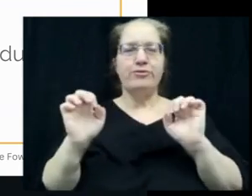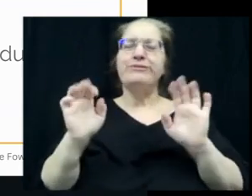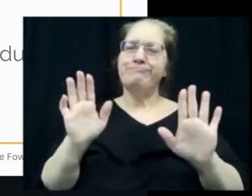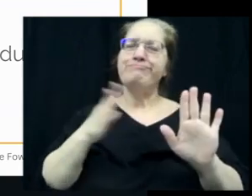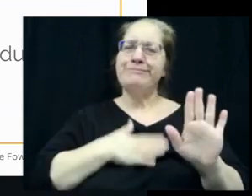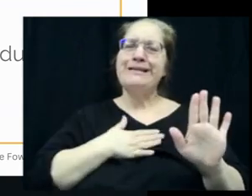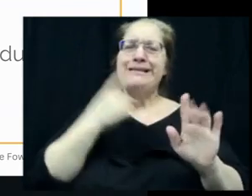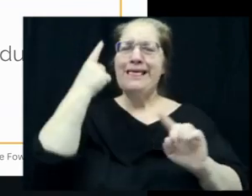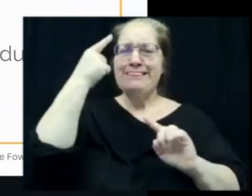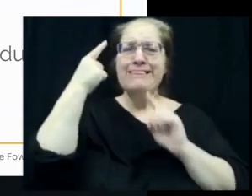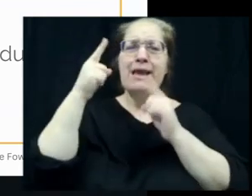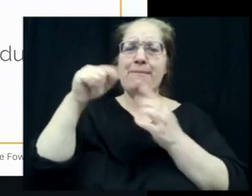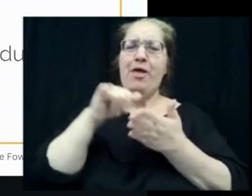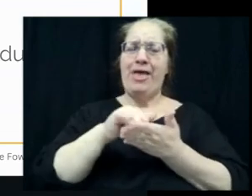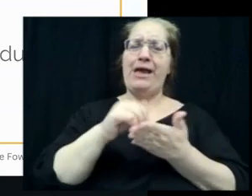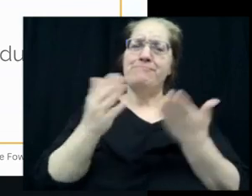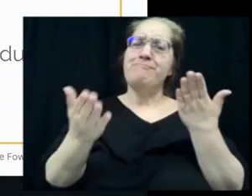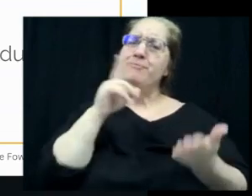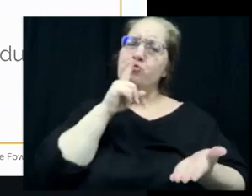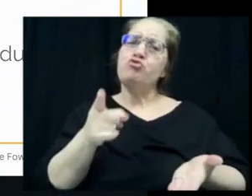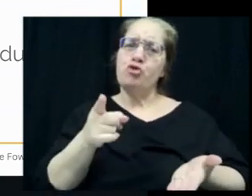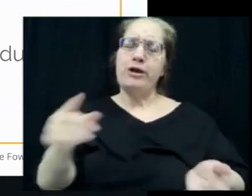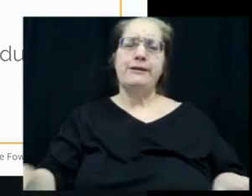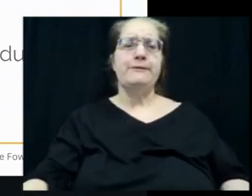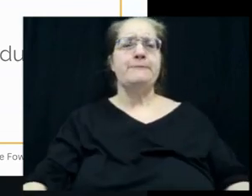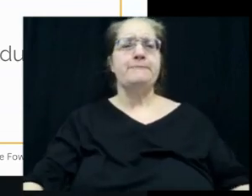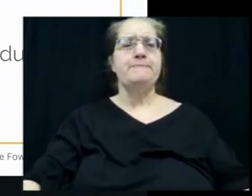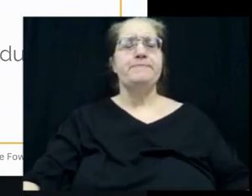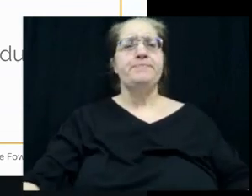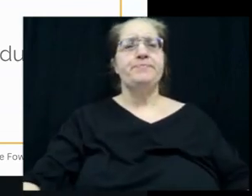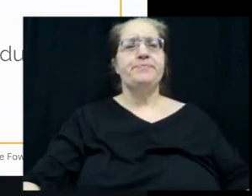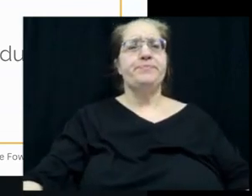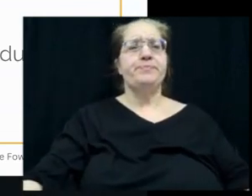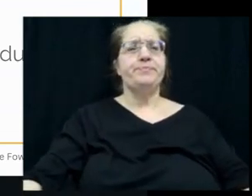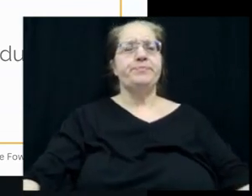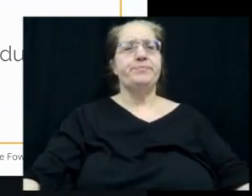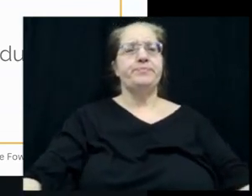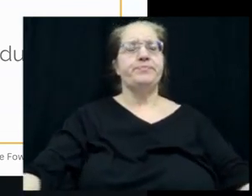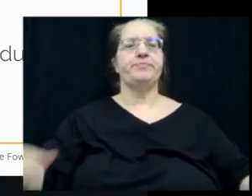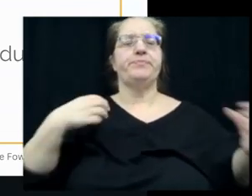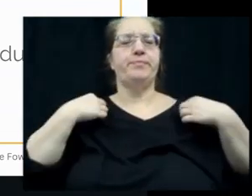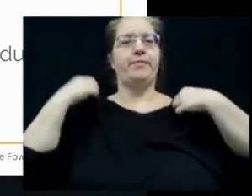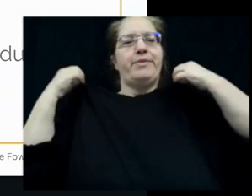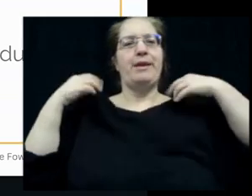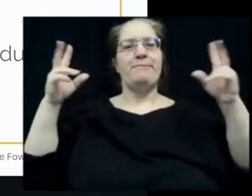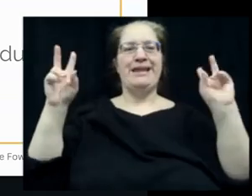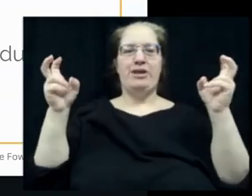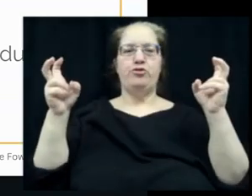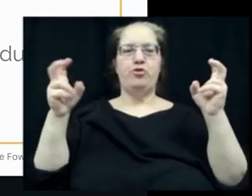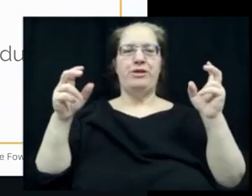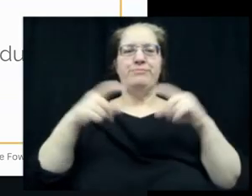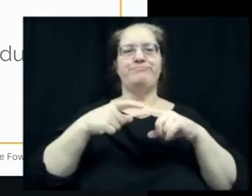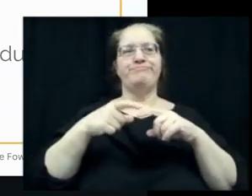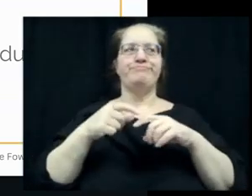reconsider, because that might be an issue that is holding your child back and making them not want to go to